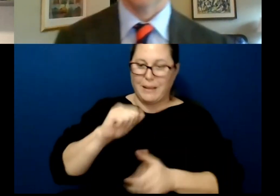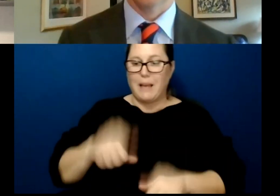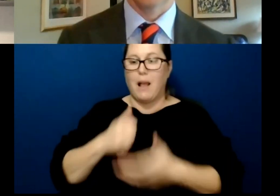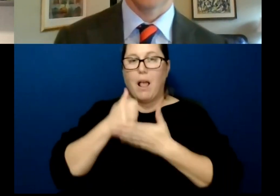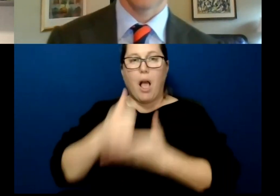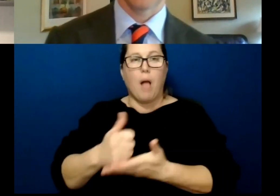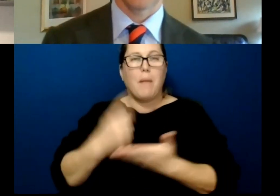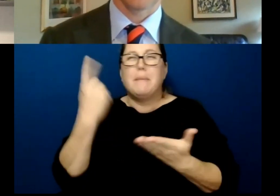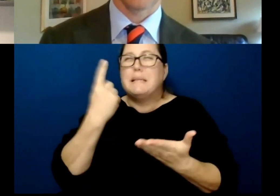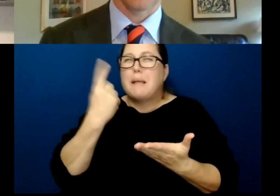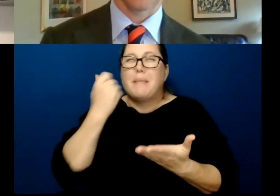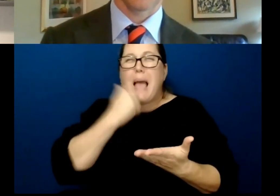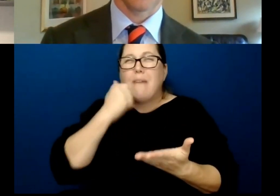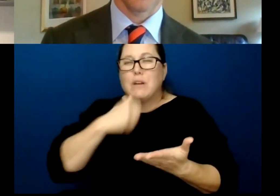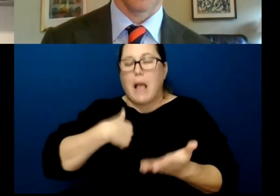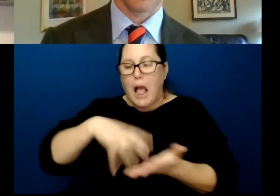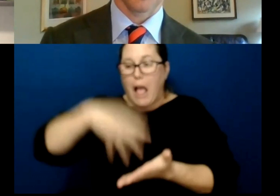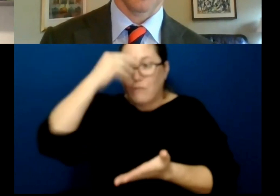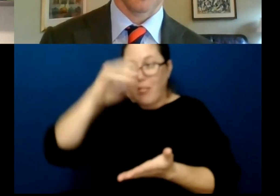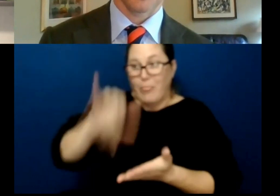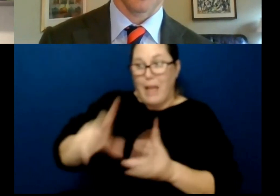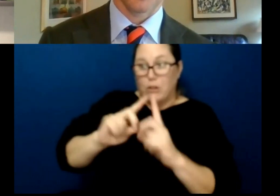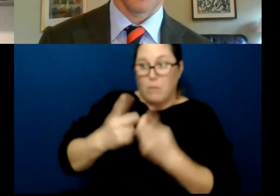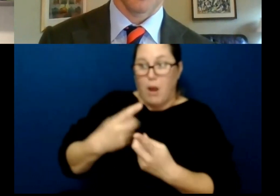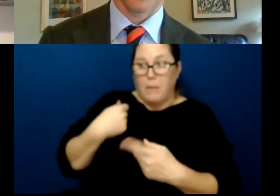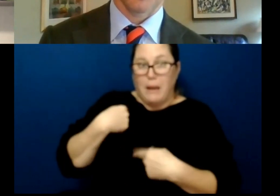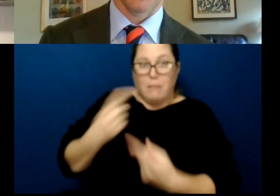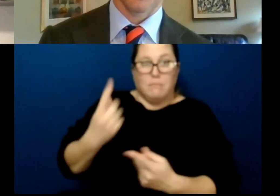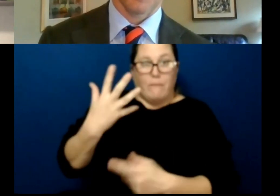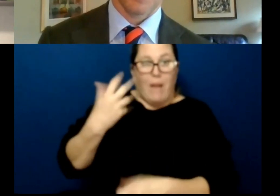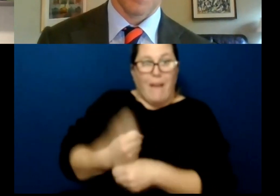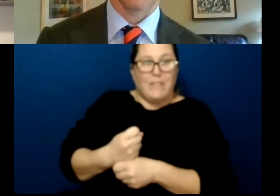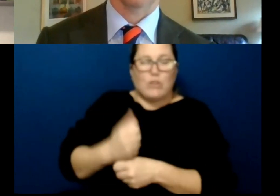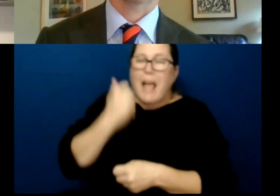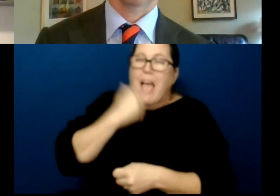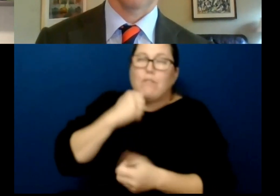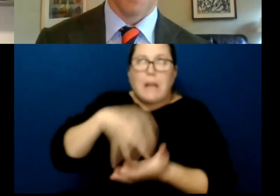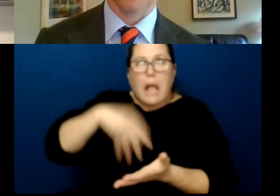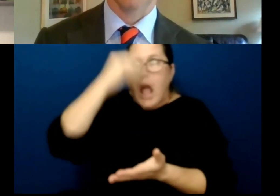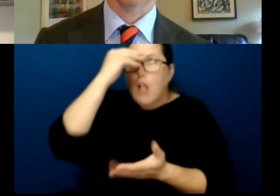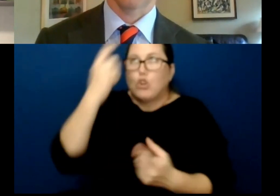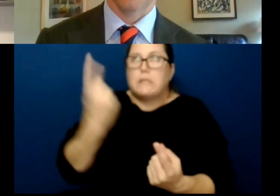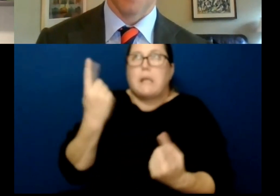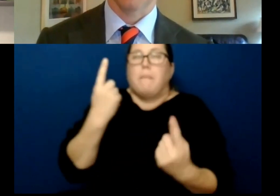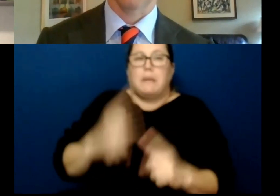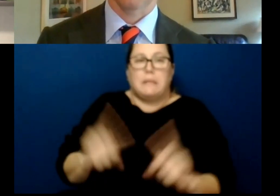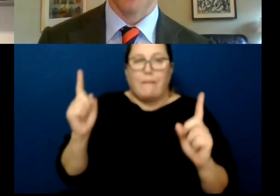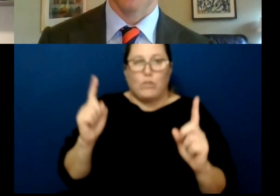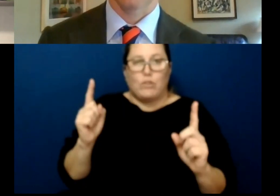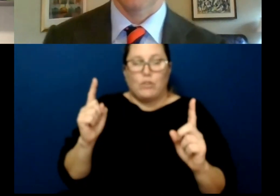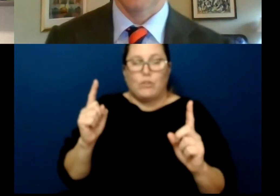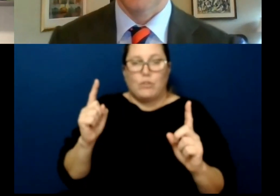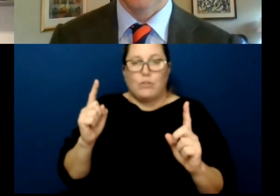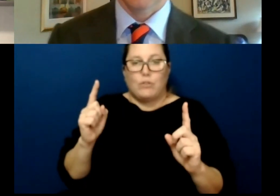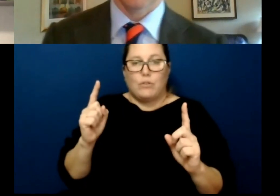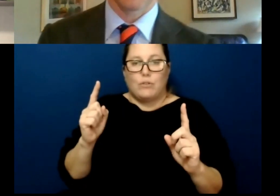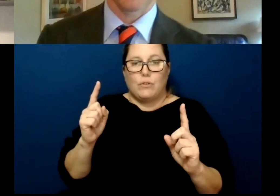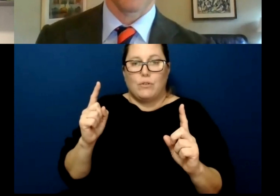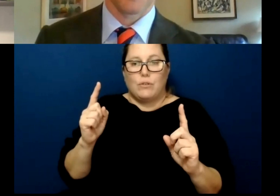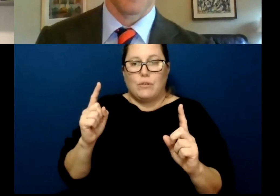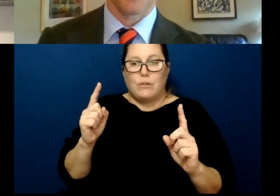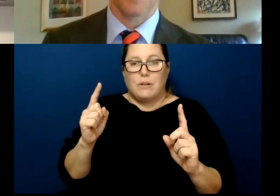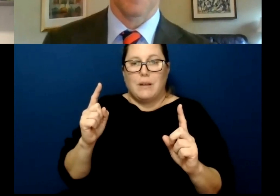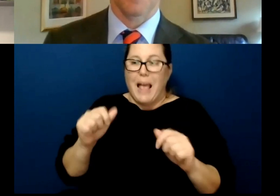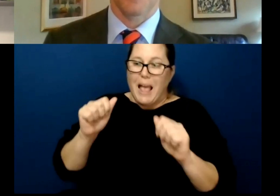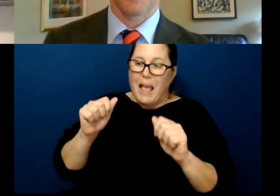day. I've been in that department for 5 years, and every day I learn something different, and I get to make a hard time in someone's